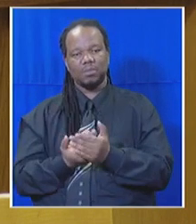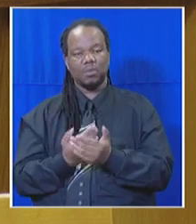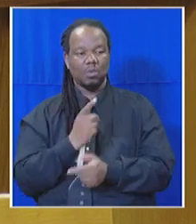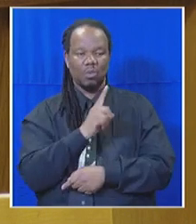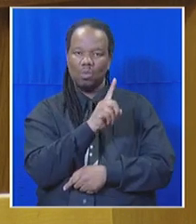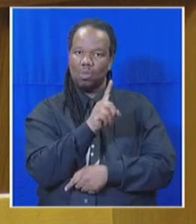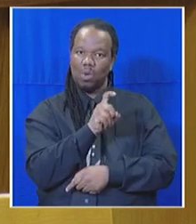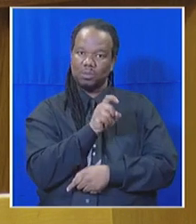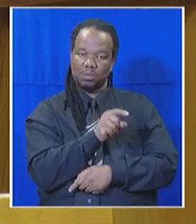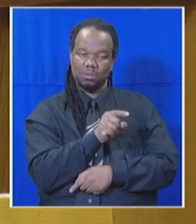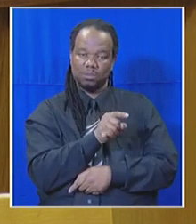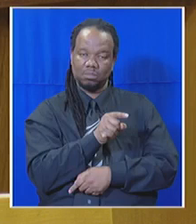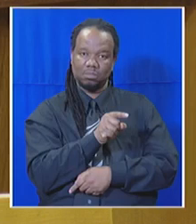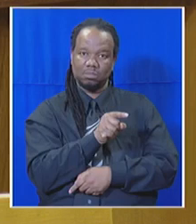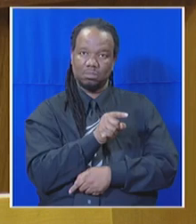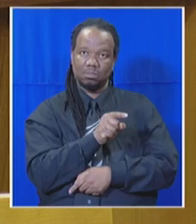social